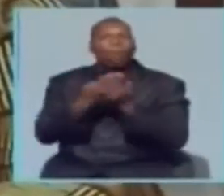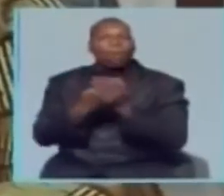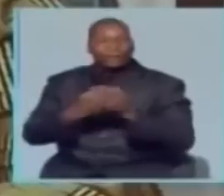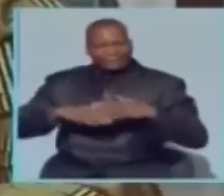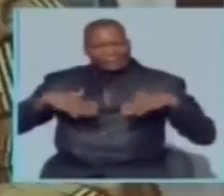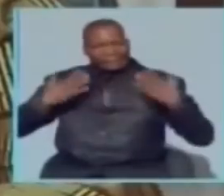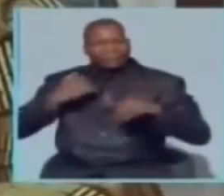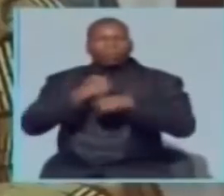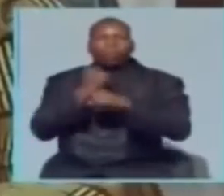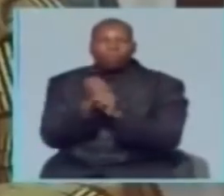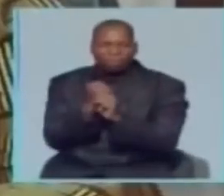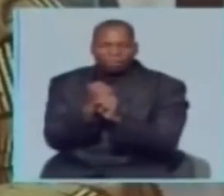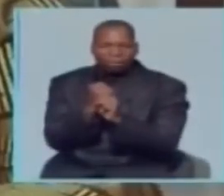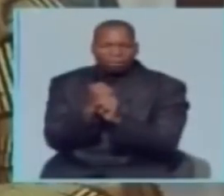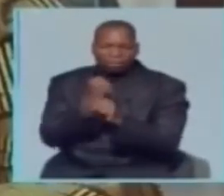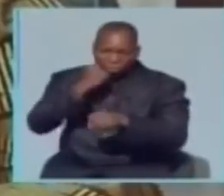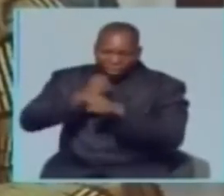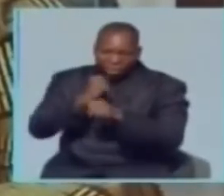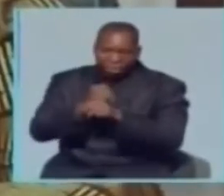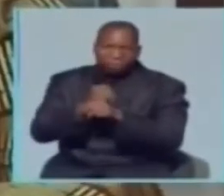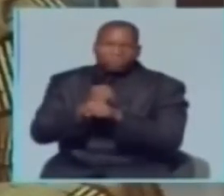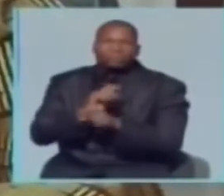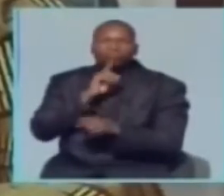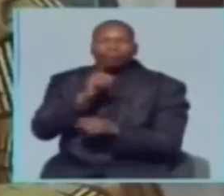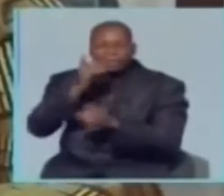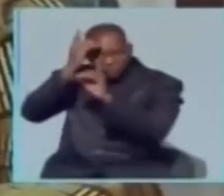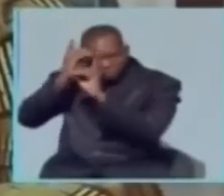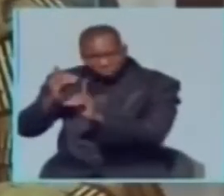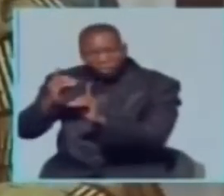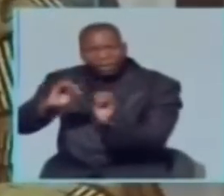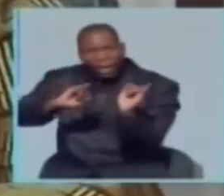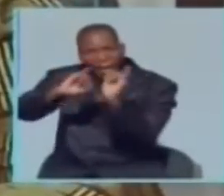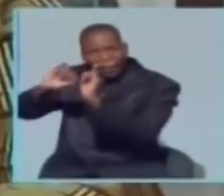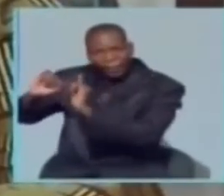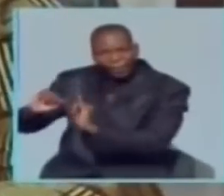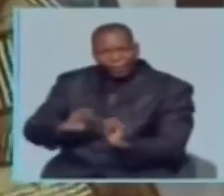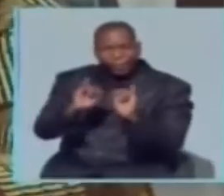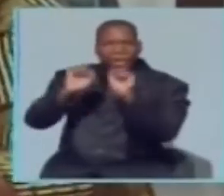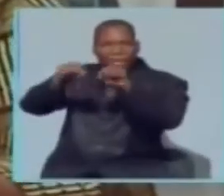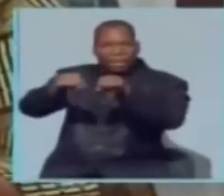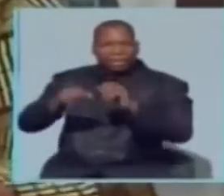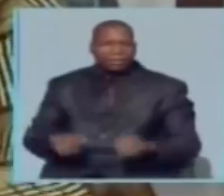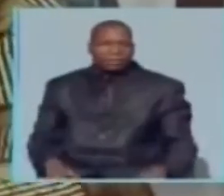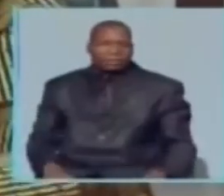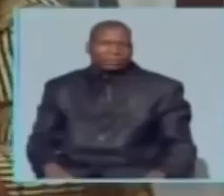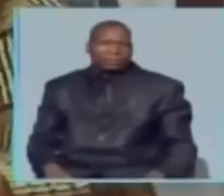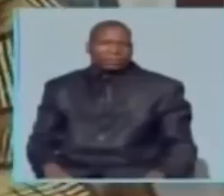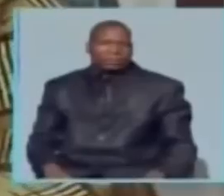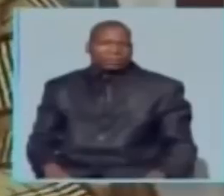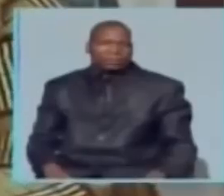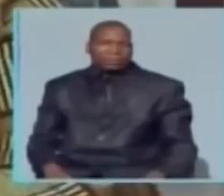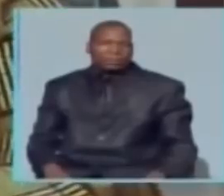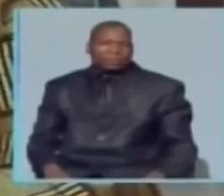hard to ensure that these decisions are implemented, these plans